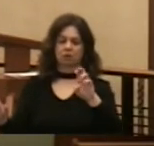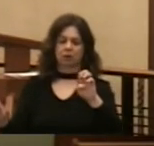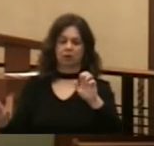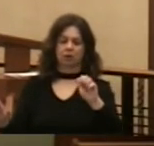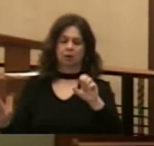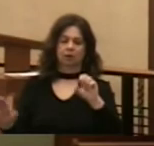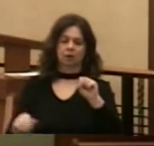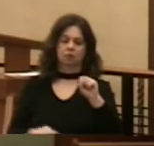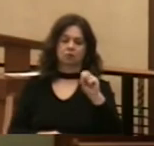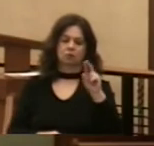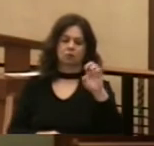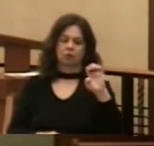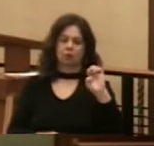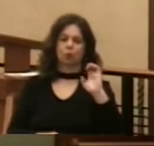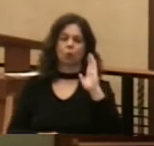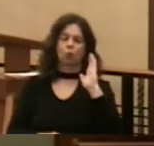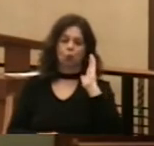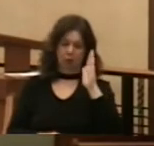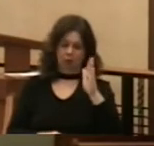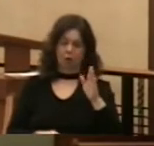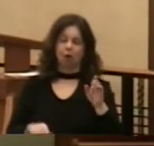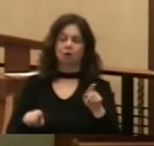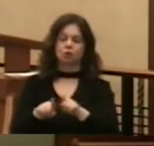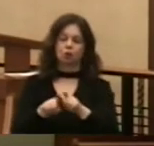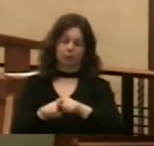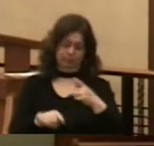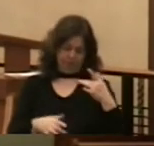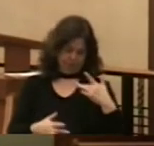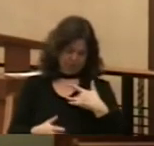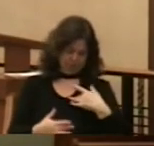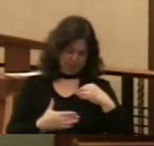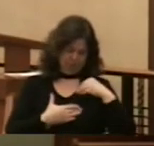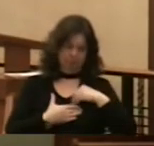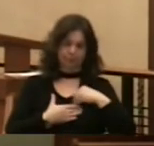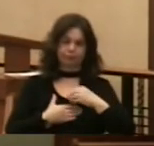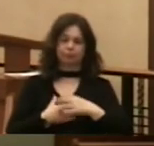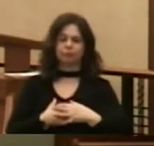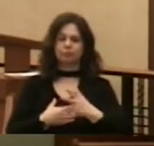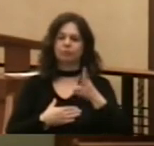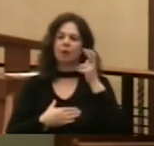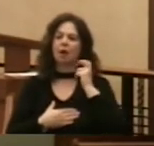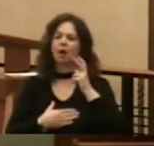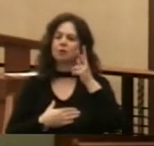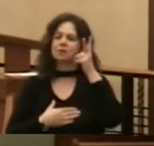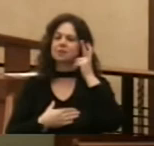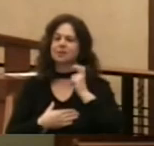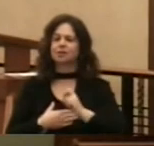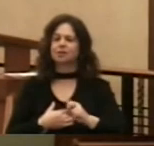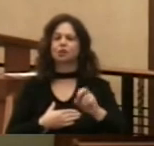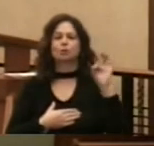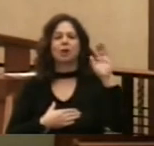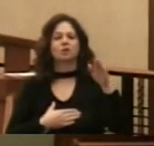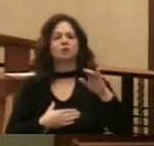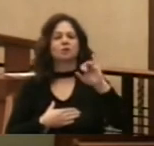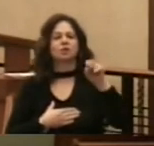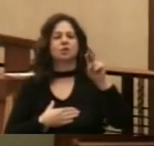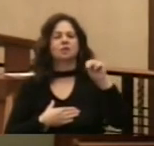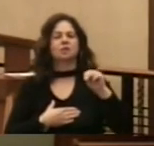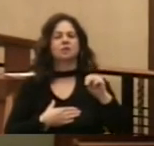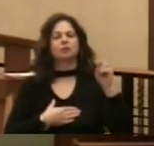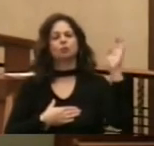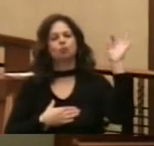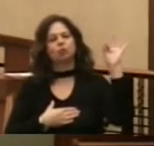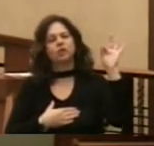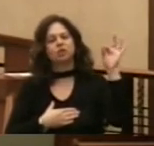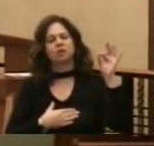I was listening to Pastor Jason preach, I was thinking, what a treasure that we have in